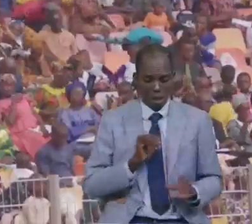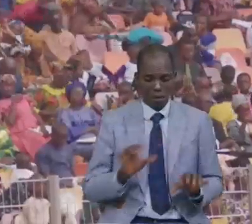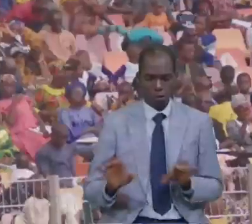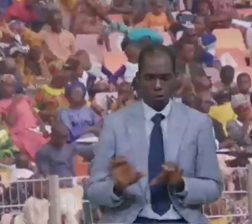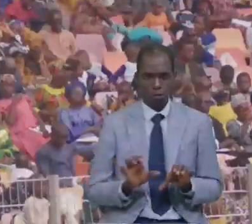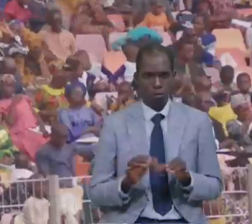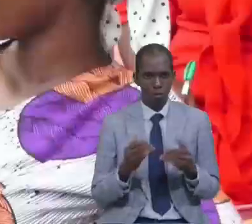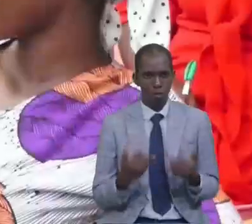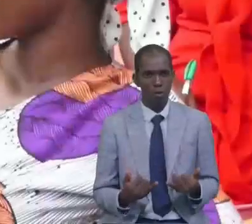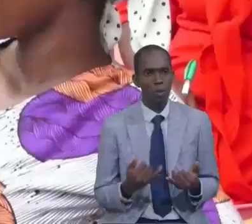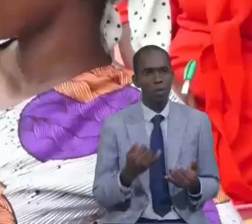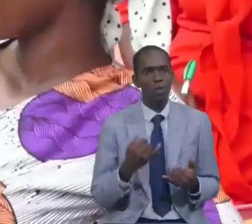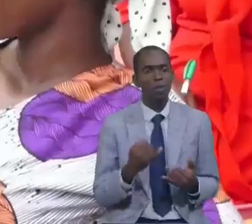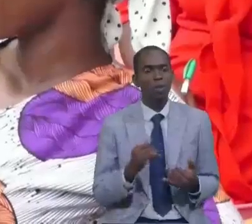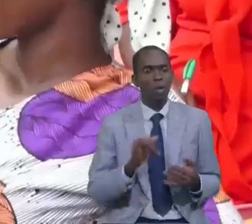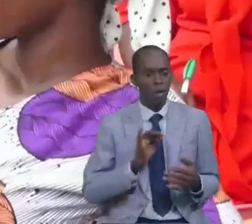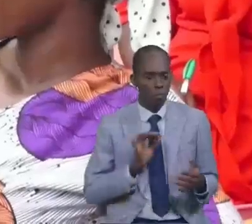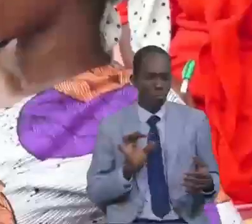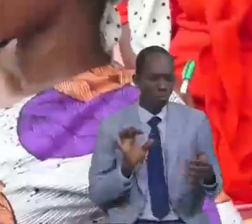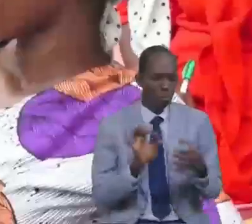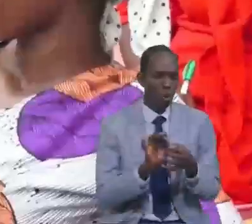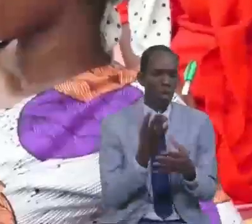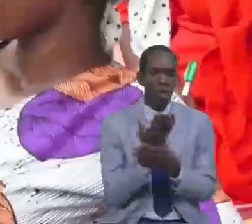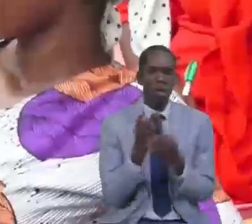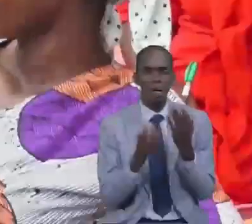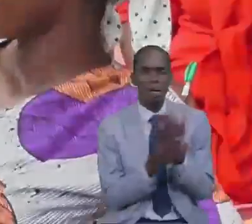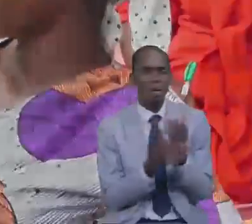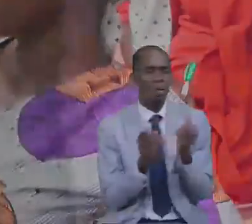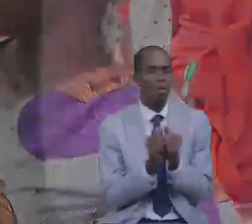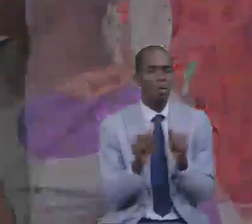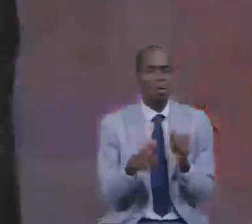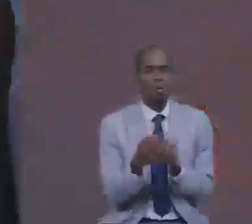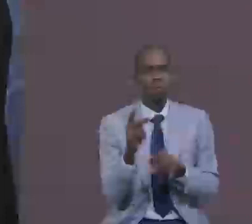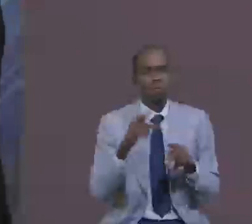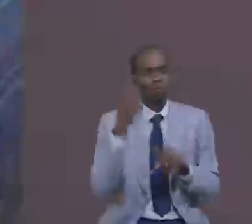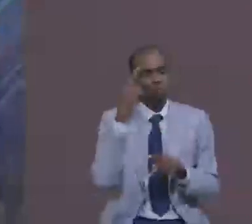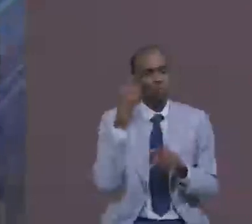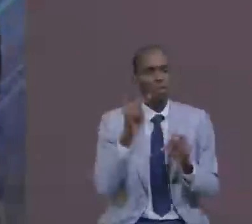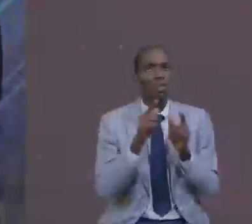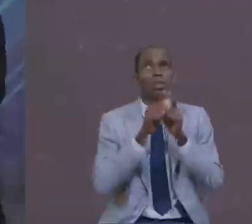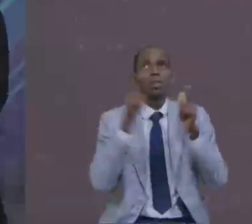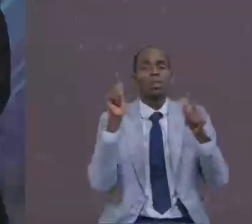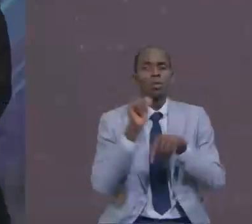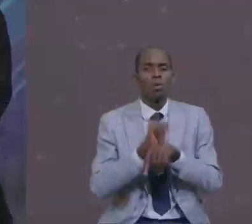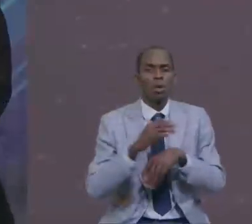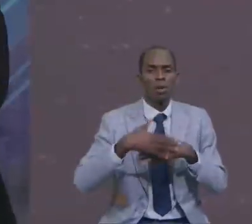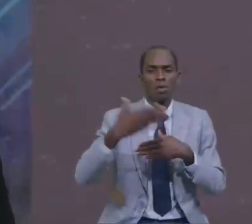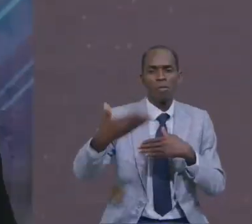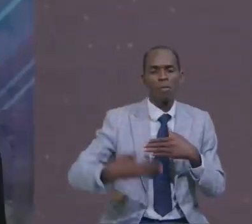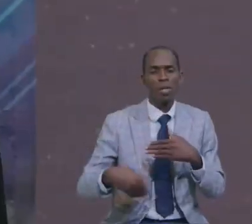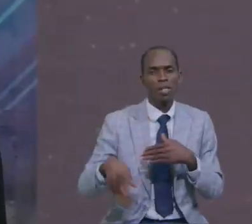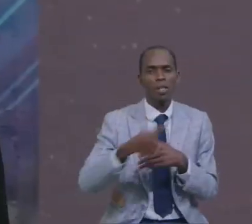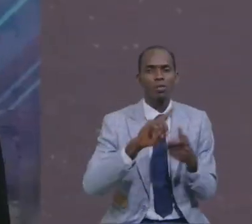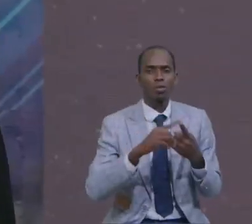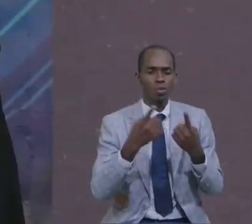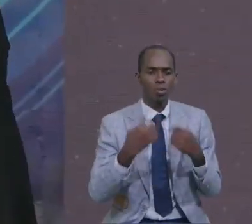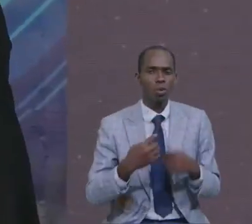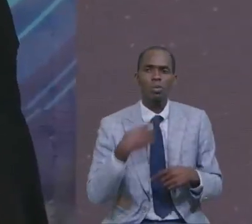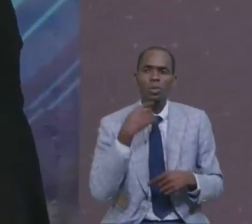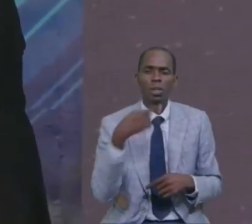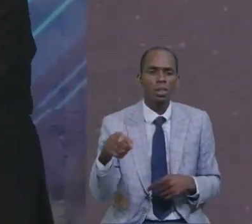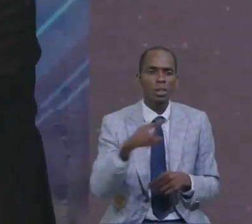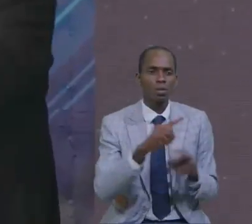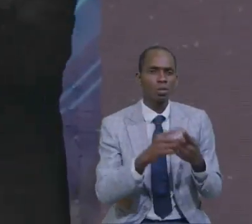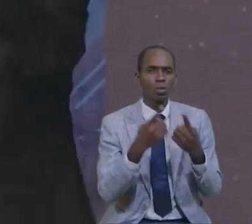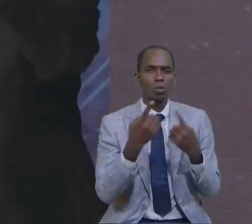come, accepting them to come. If they're children of God and they're born again, because sinners cannot win sinners to the Lord, if they're